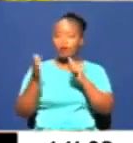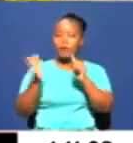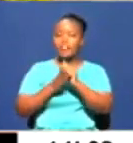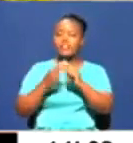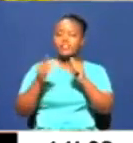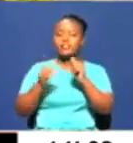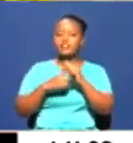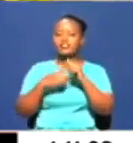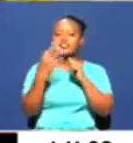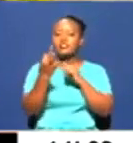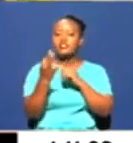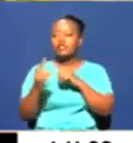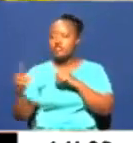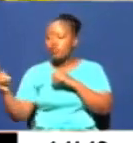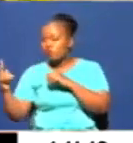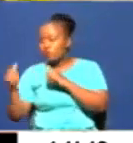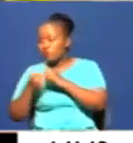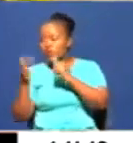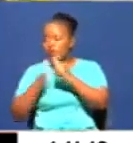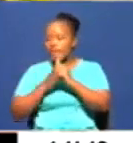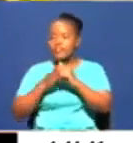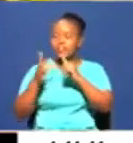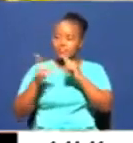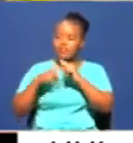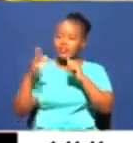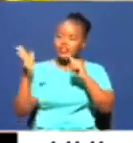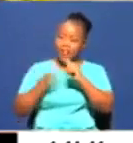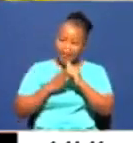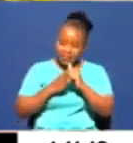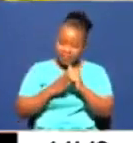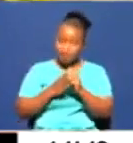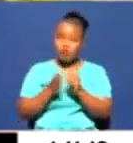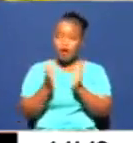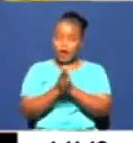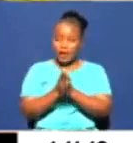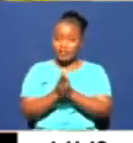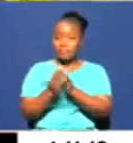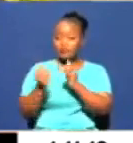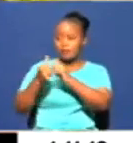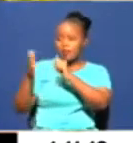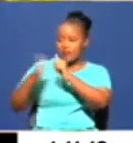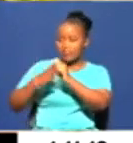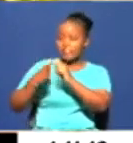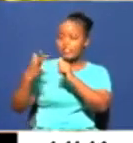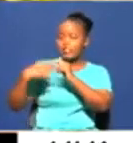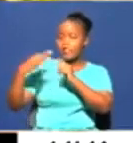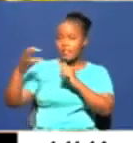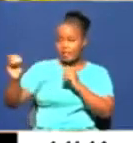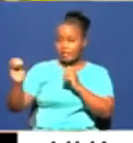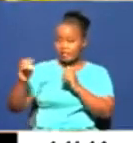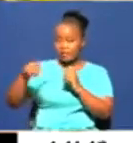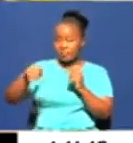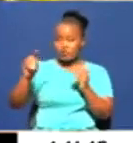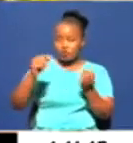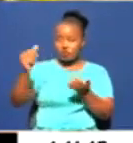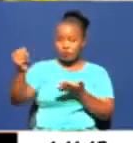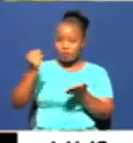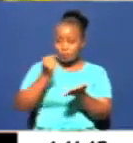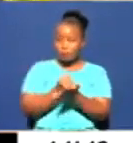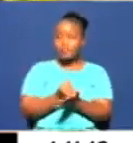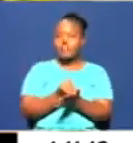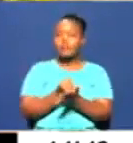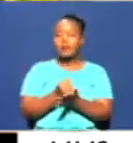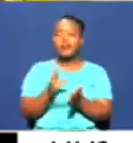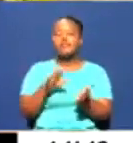to 1979. And of course, in the year 1980, he was appointed by, you know, retired and late